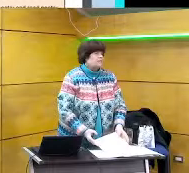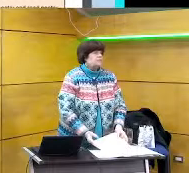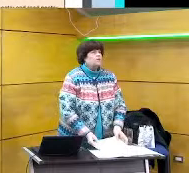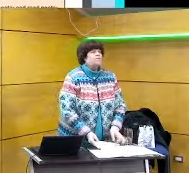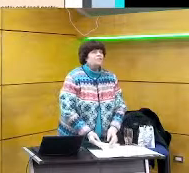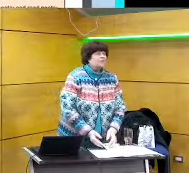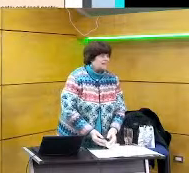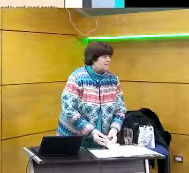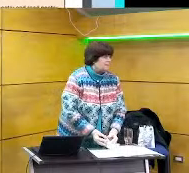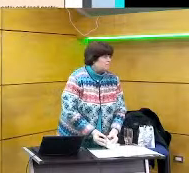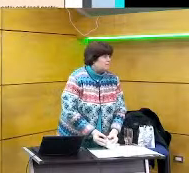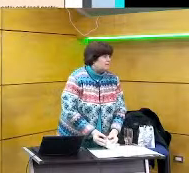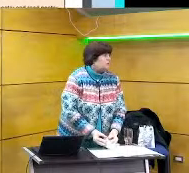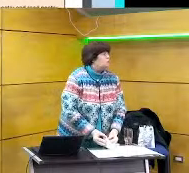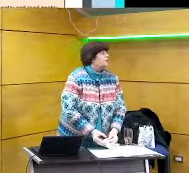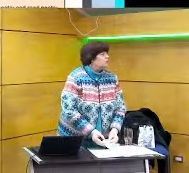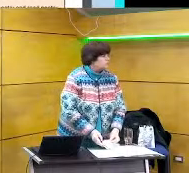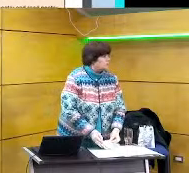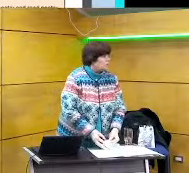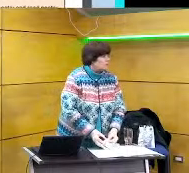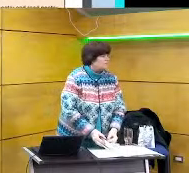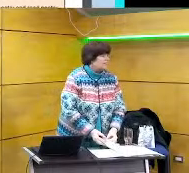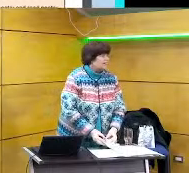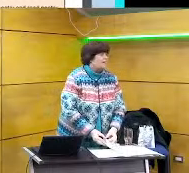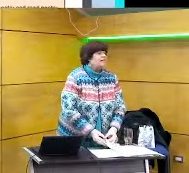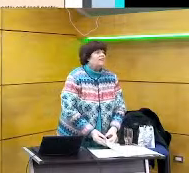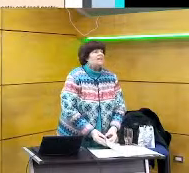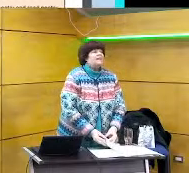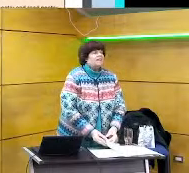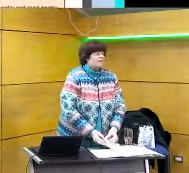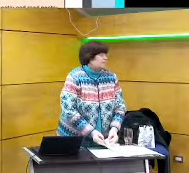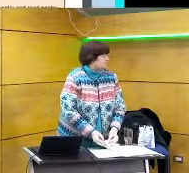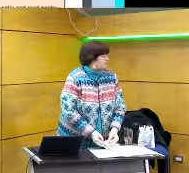website. So if you like them, you can go to the website,